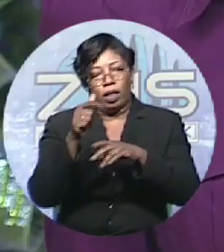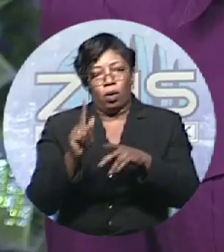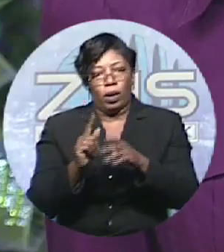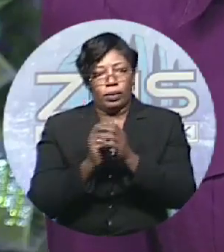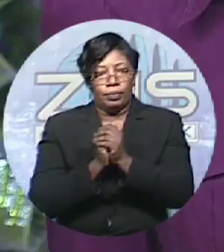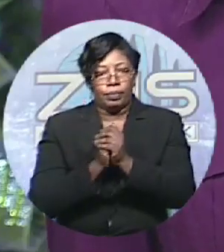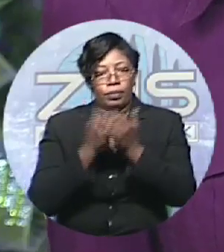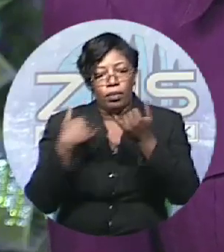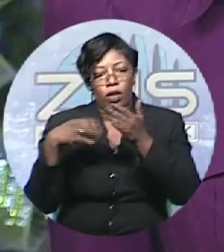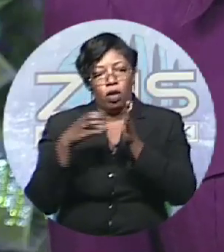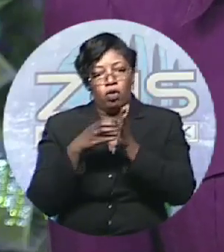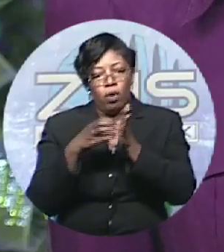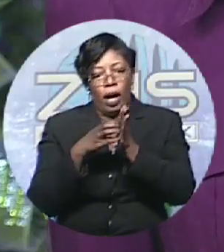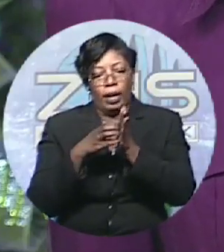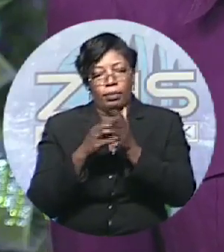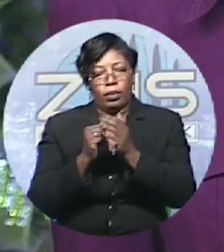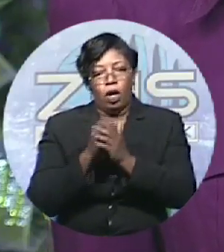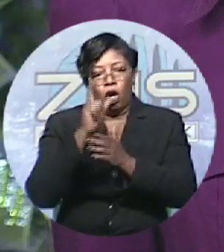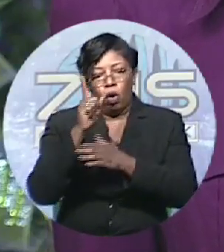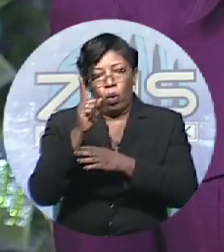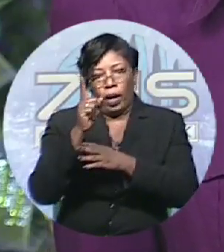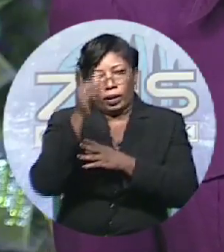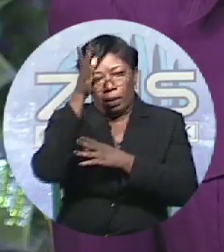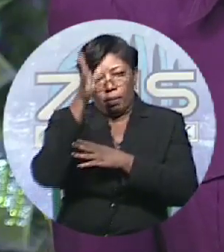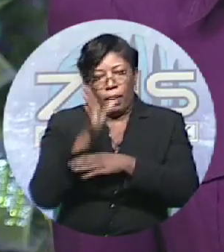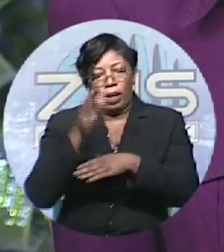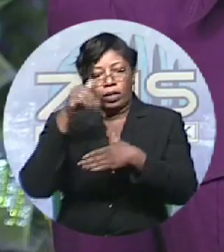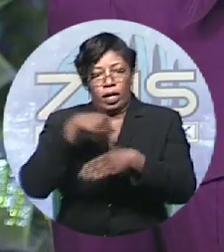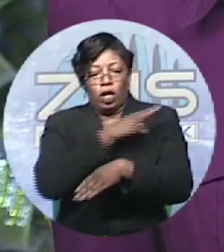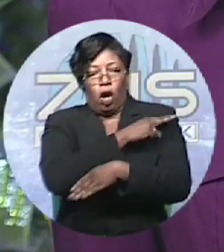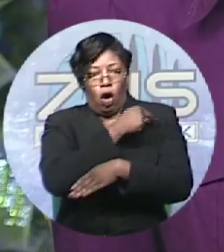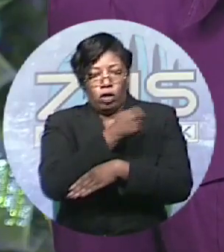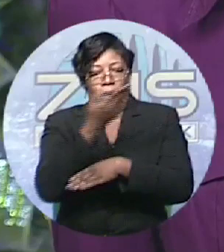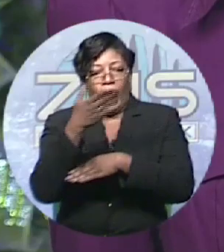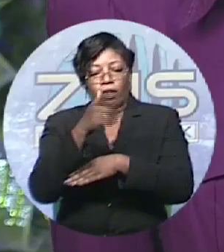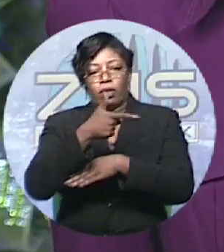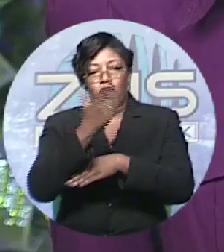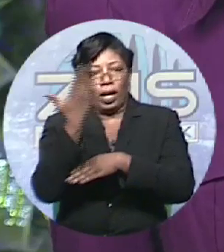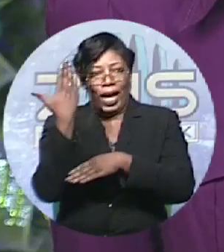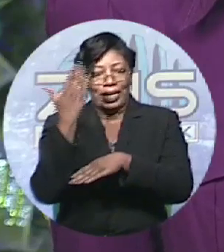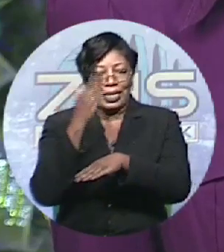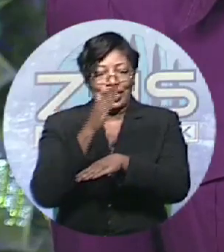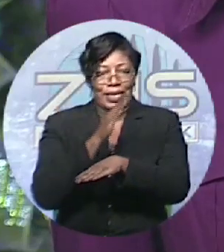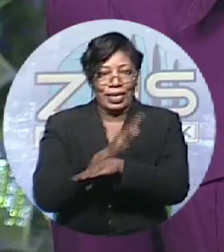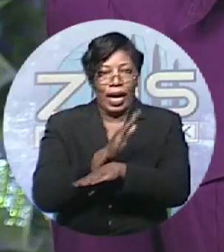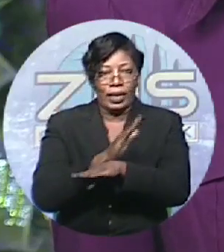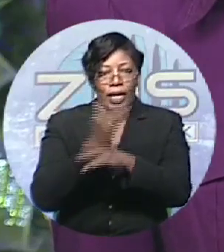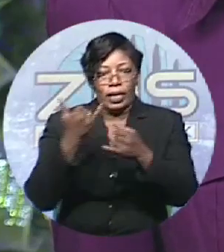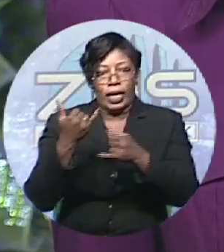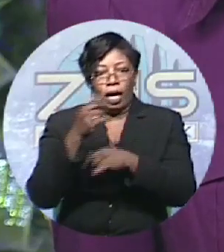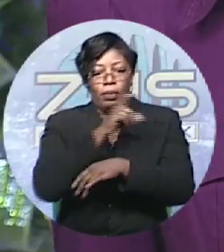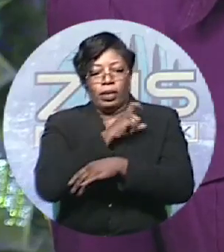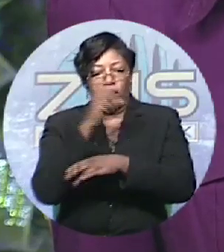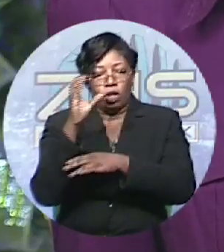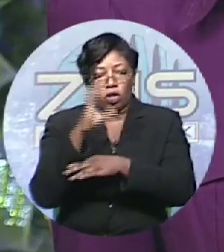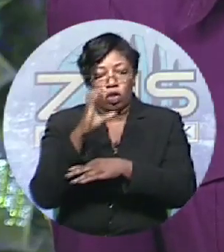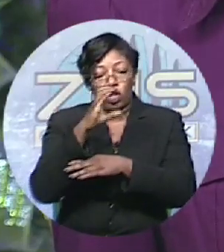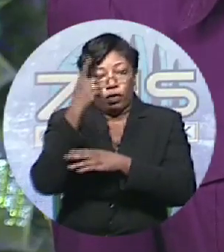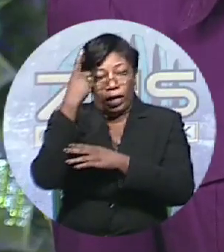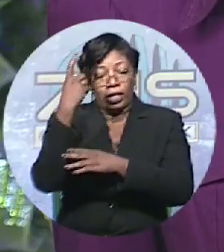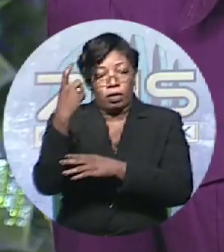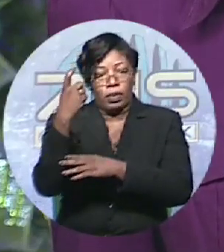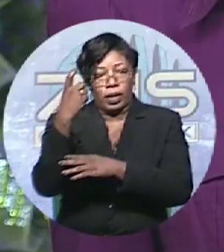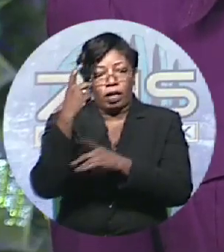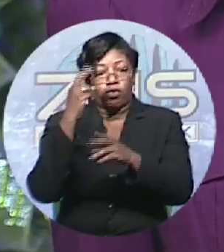In other crime news, a man is hospitalized in stable condition after being shot last night, and now police are searching for the suspect responsible for